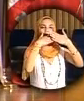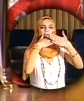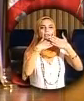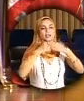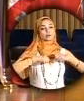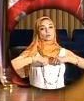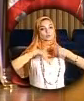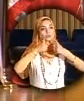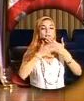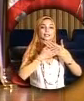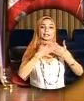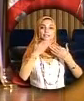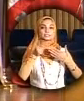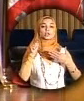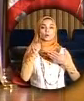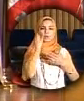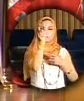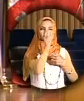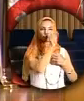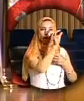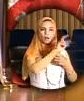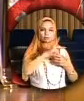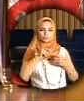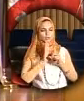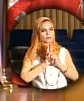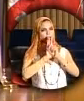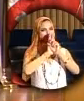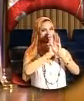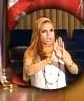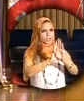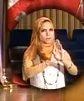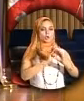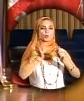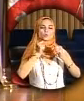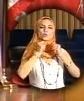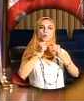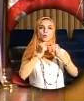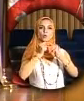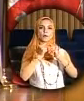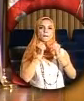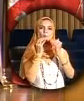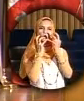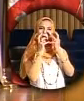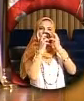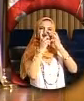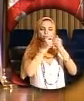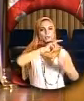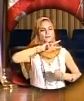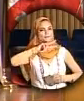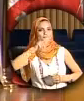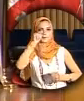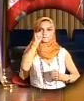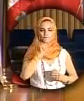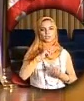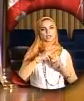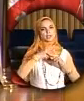does not cease to astonish us all. In Egypt, we are greatly investing in utilizing ICTs to rekindle